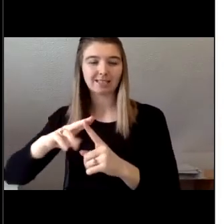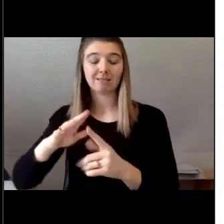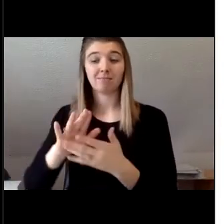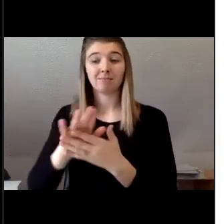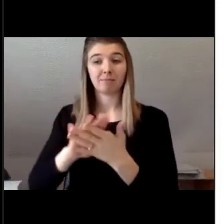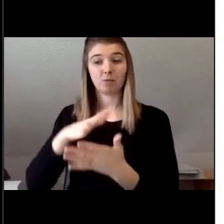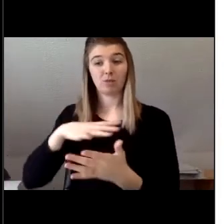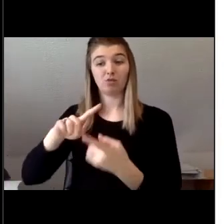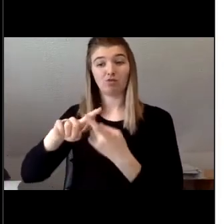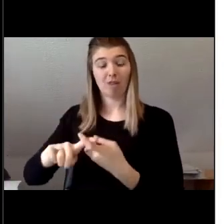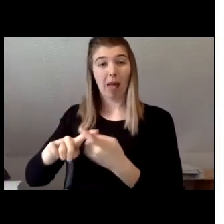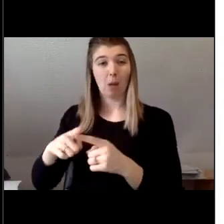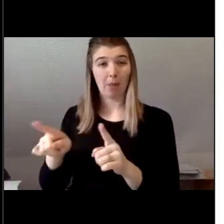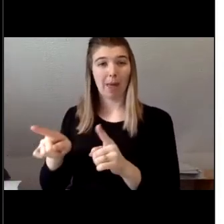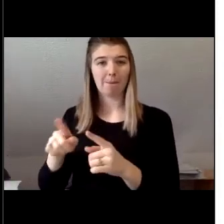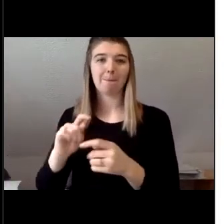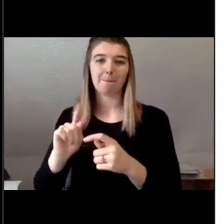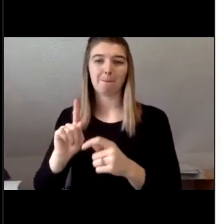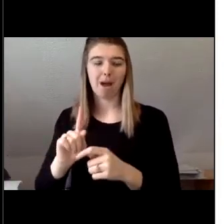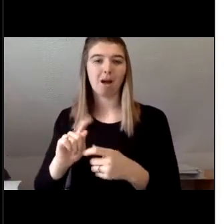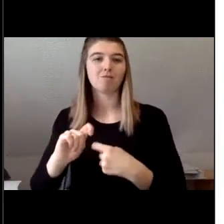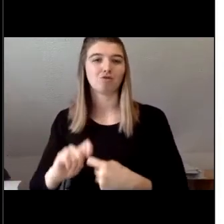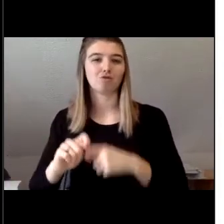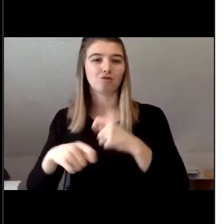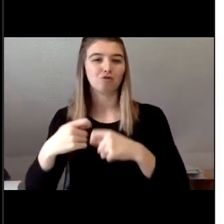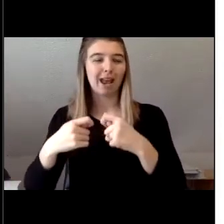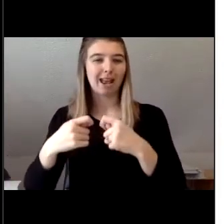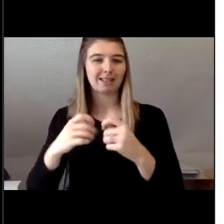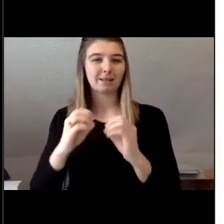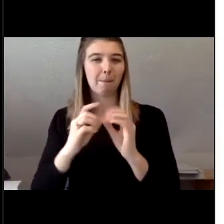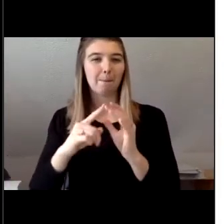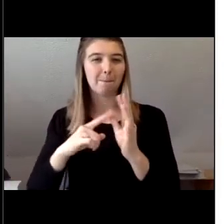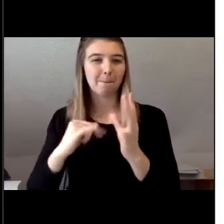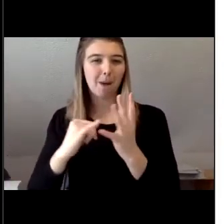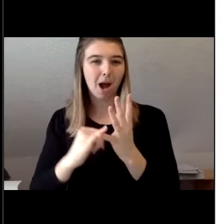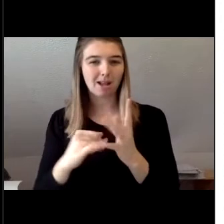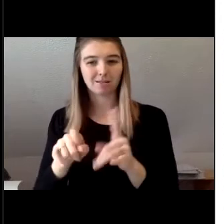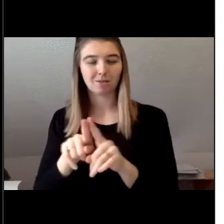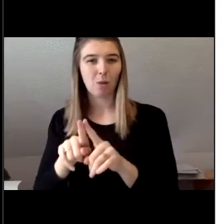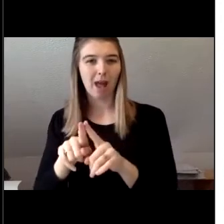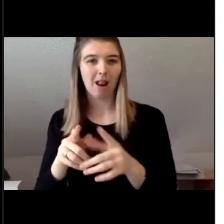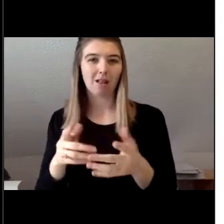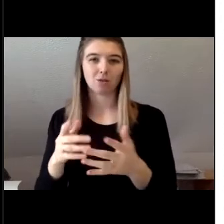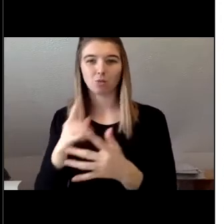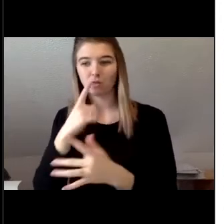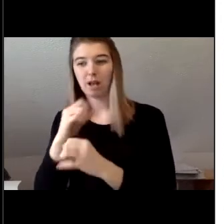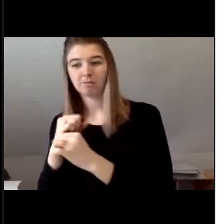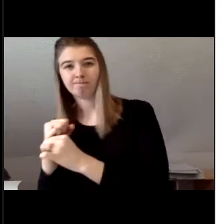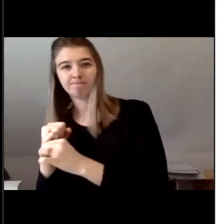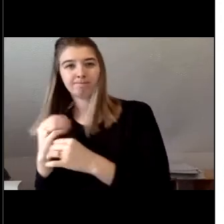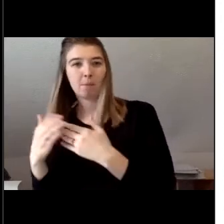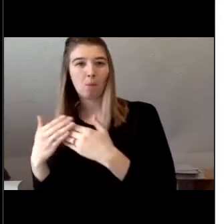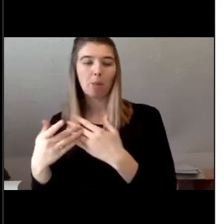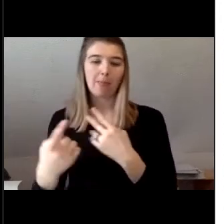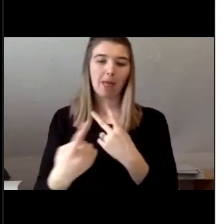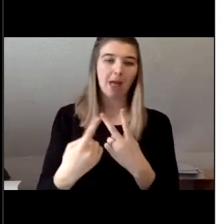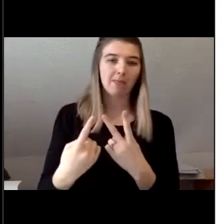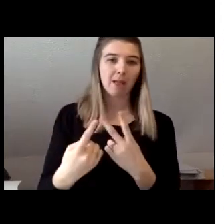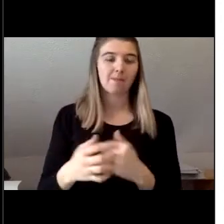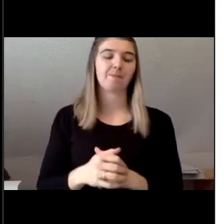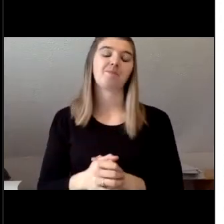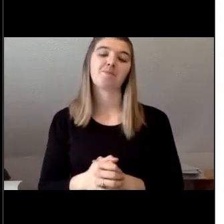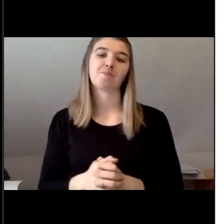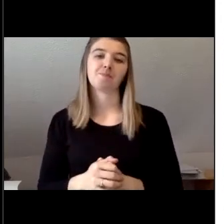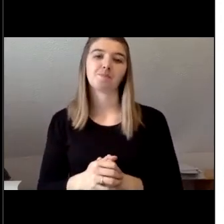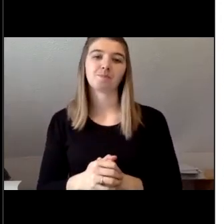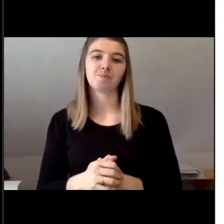When we're assessing excellence, we also need to ensure that criteria of excellence and achievement consistently take into